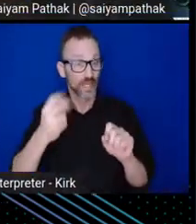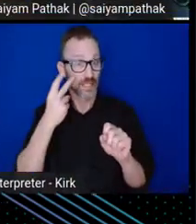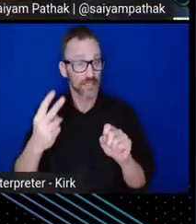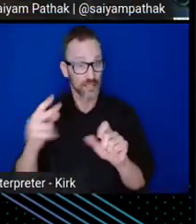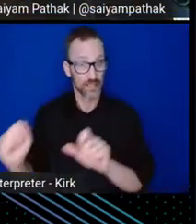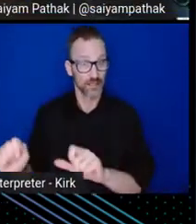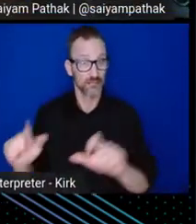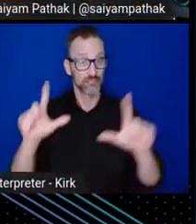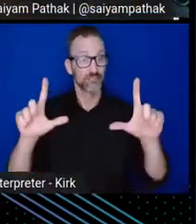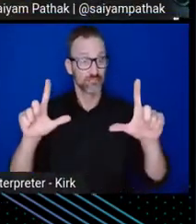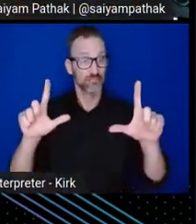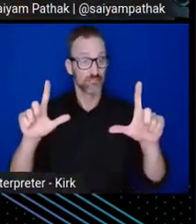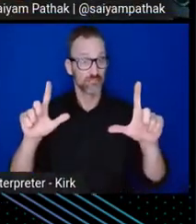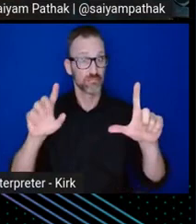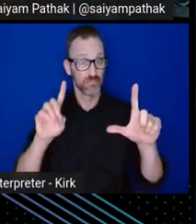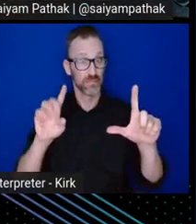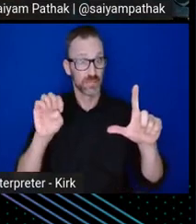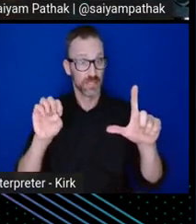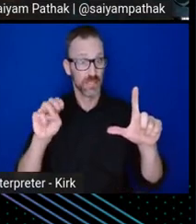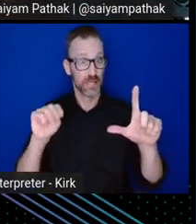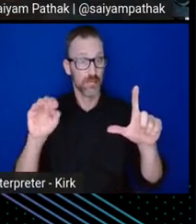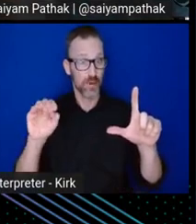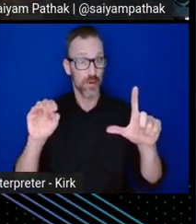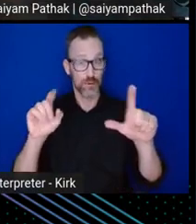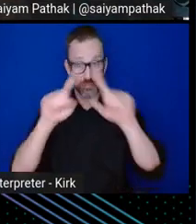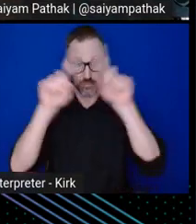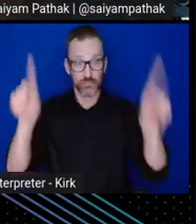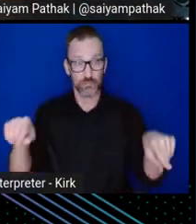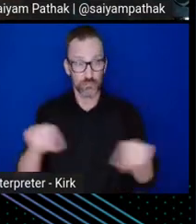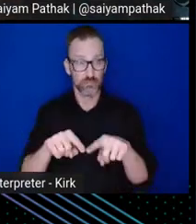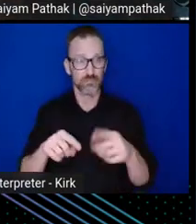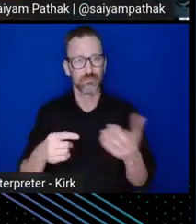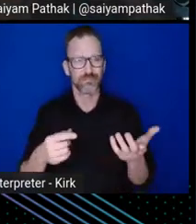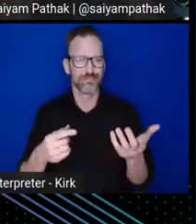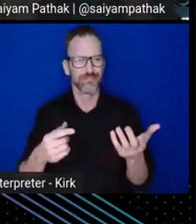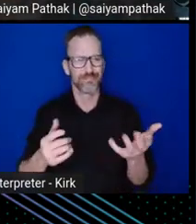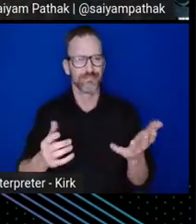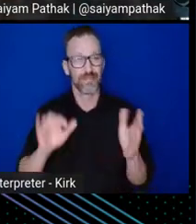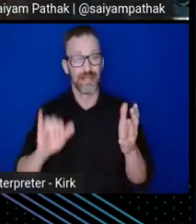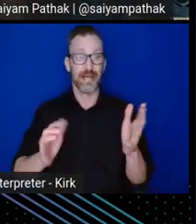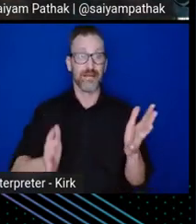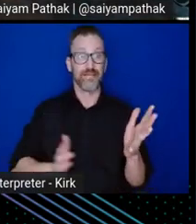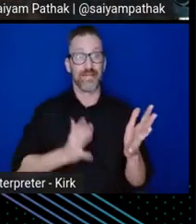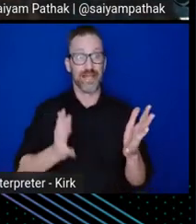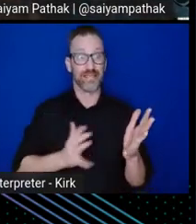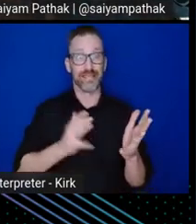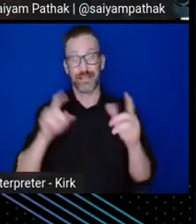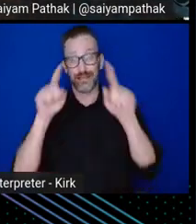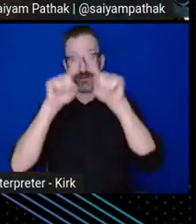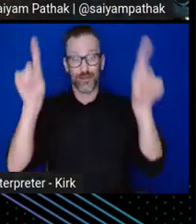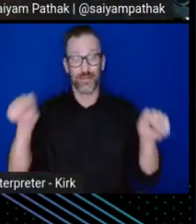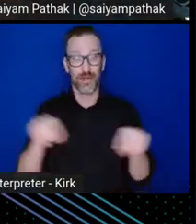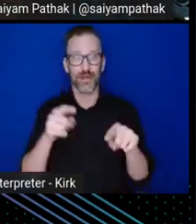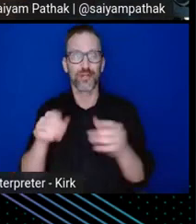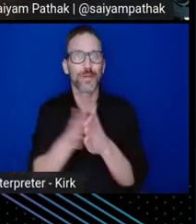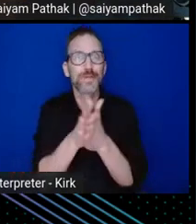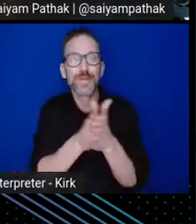demo screen. Basically the terminal, the fancy terminal that you are looking forward to, how to get started.